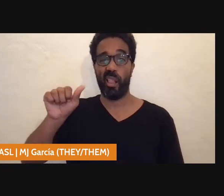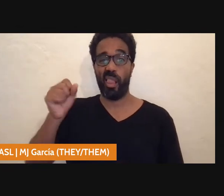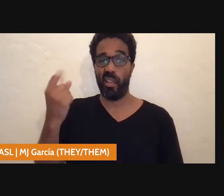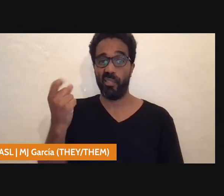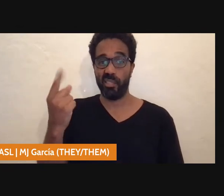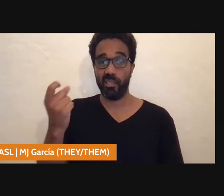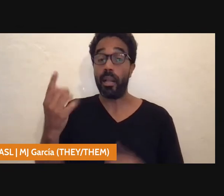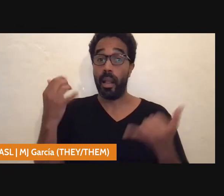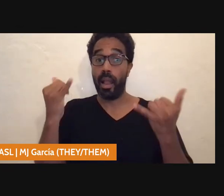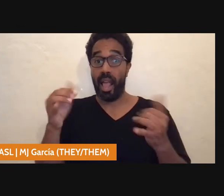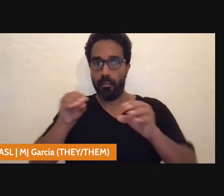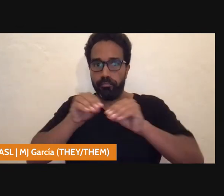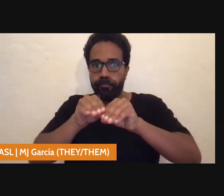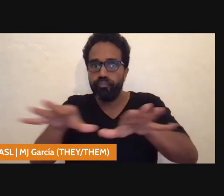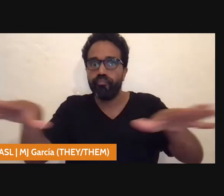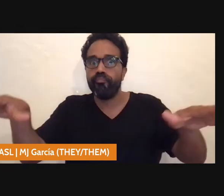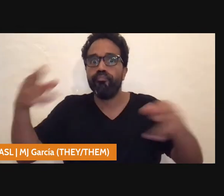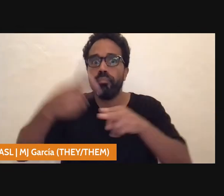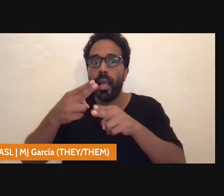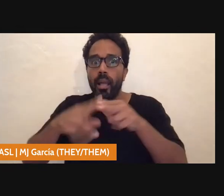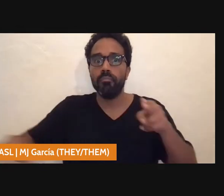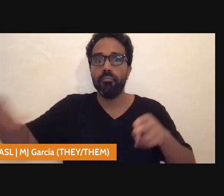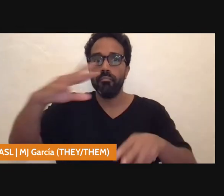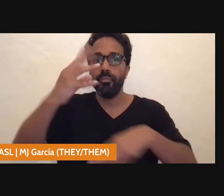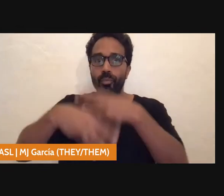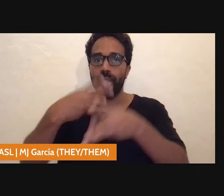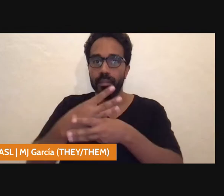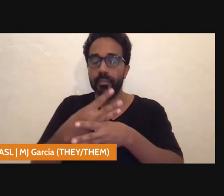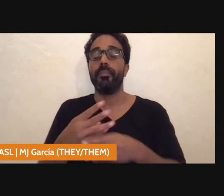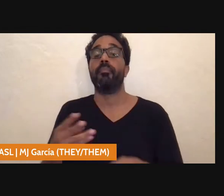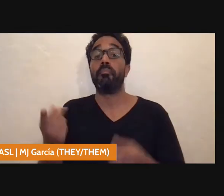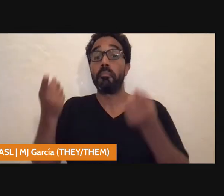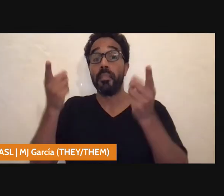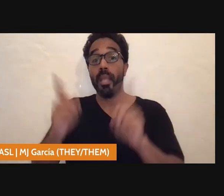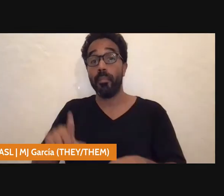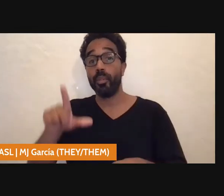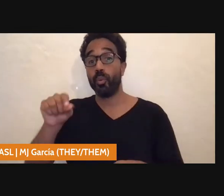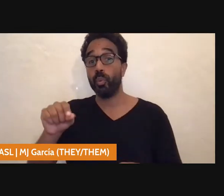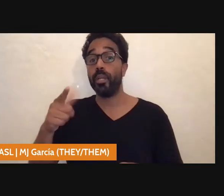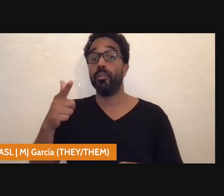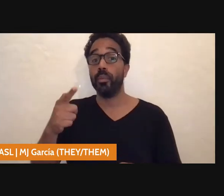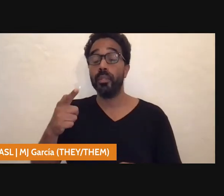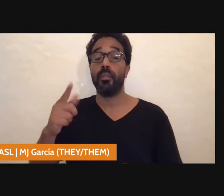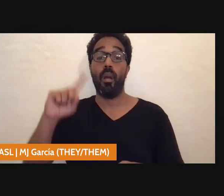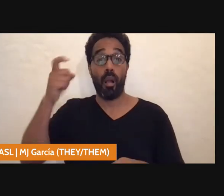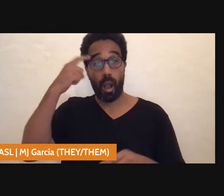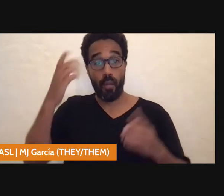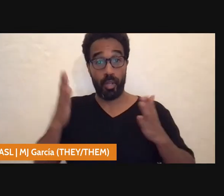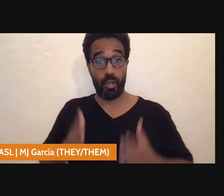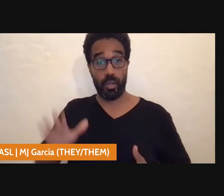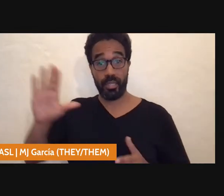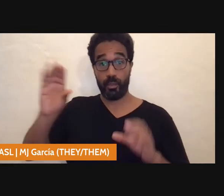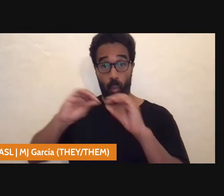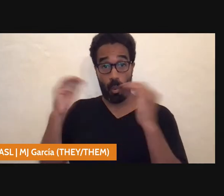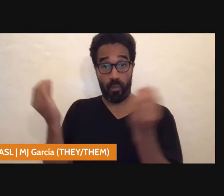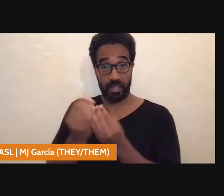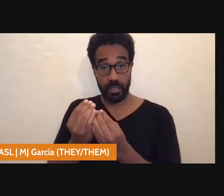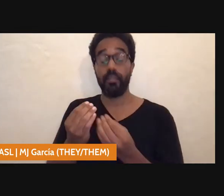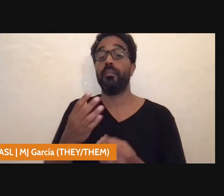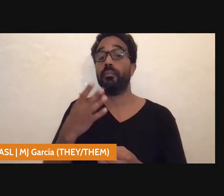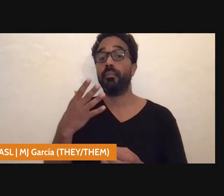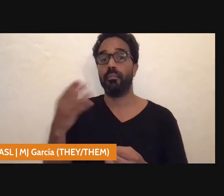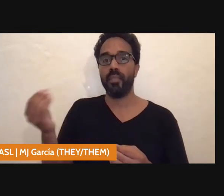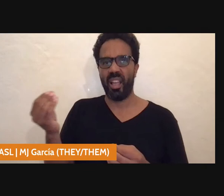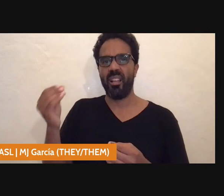the world. In 2021, we worked with the governor's office and the governor, our Governor Inslee,